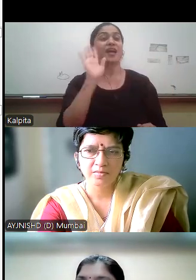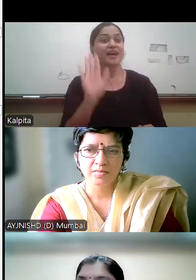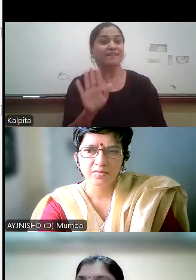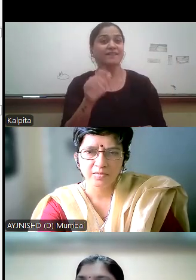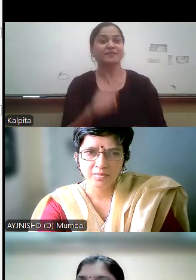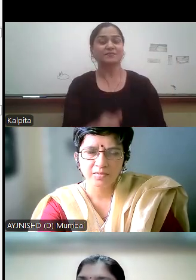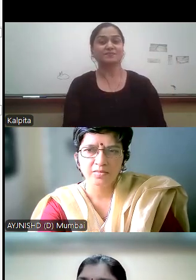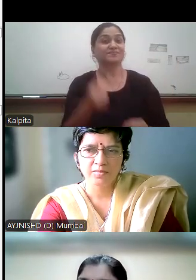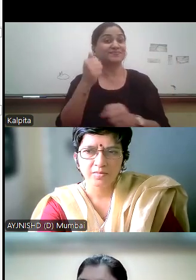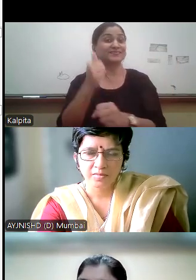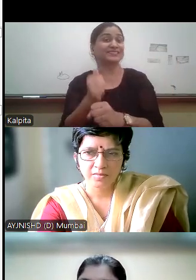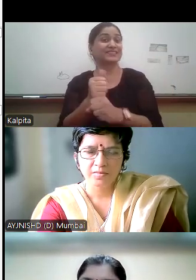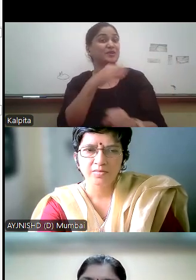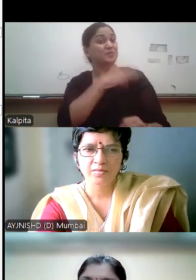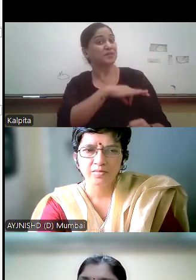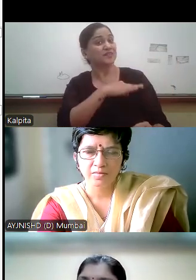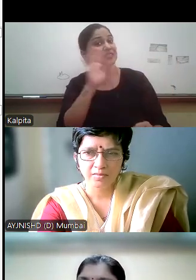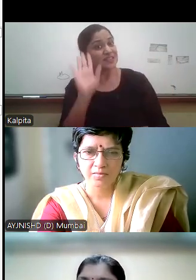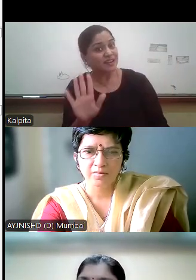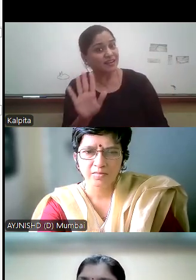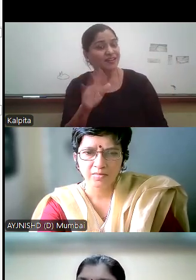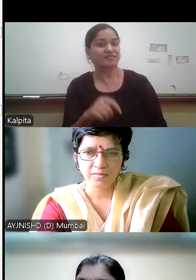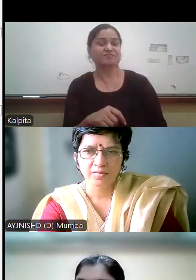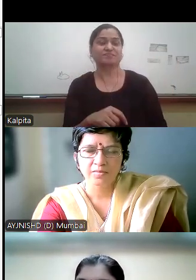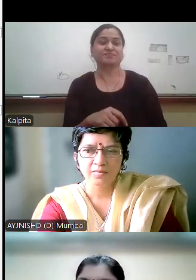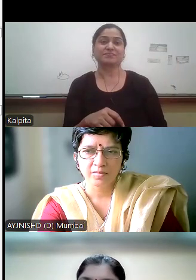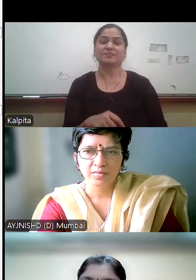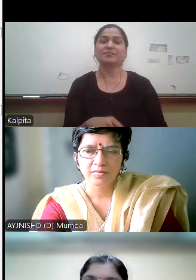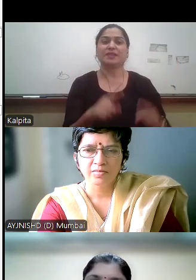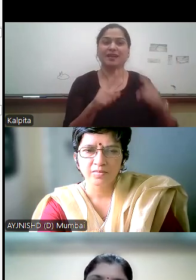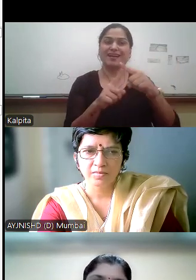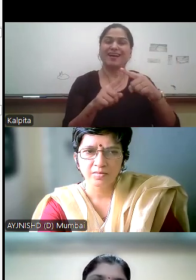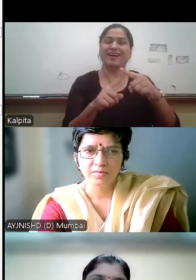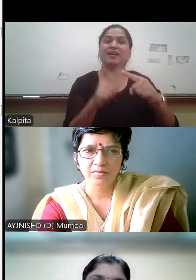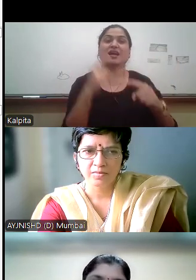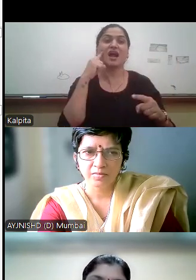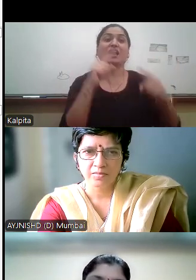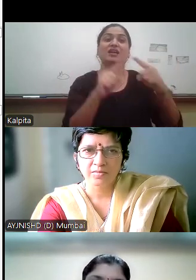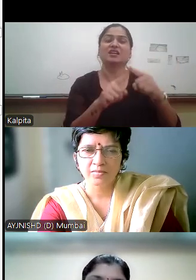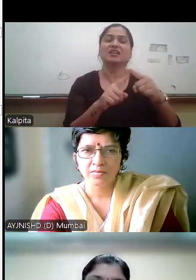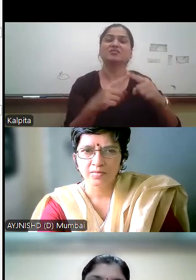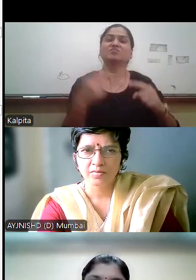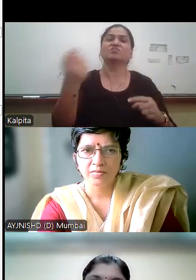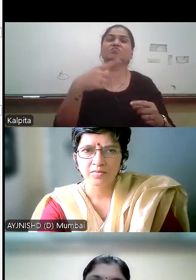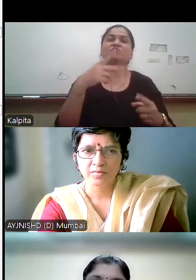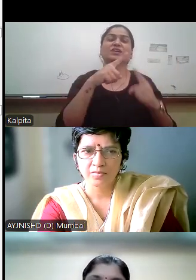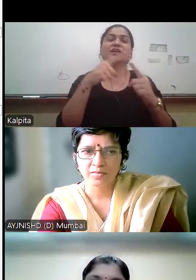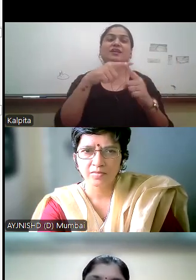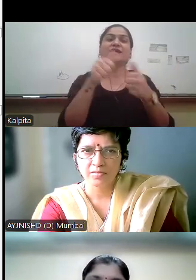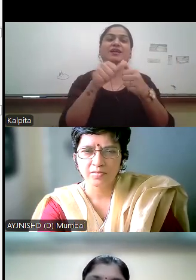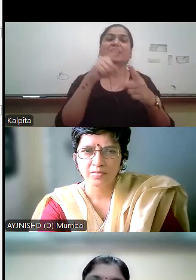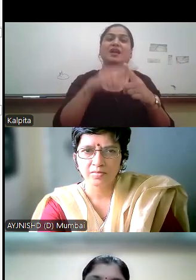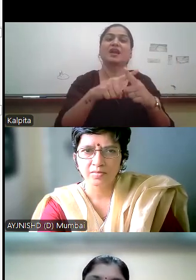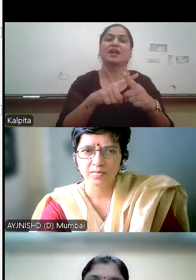of the government. They have income tax exemptions. All these benefits have to be counseled and told to the parents.